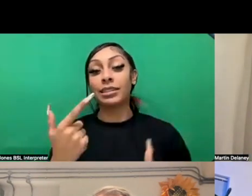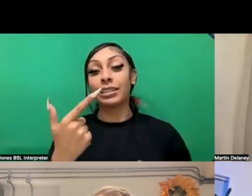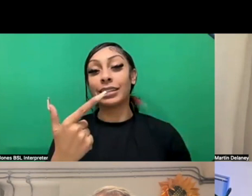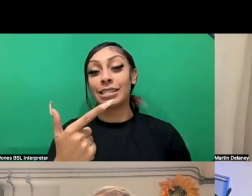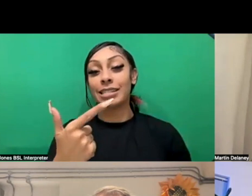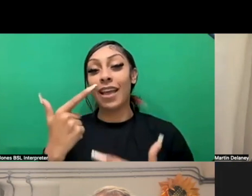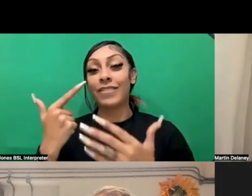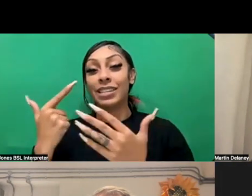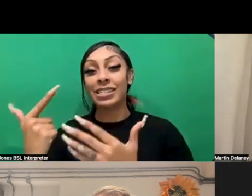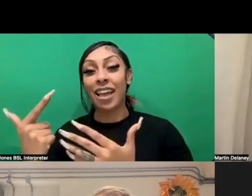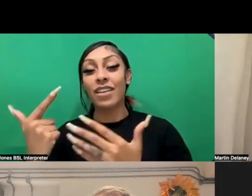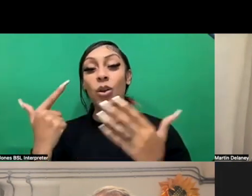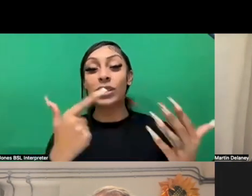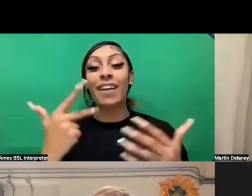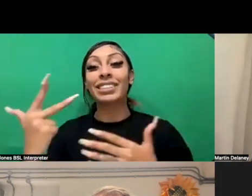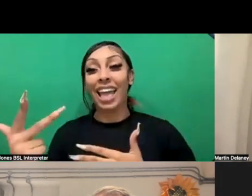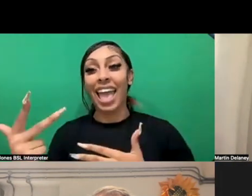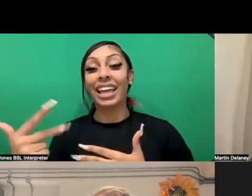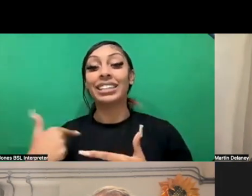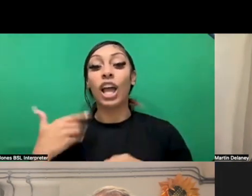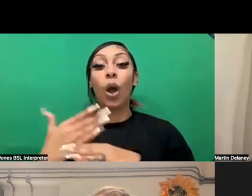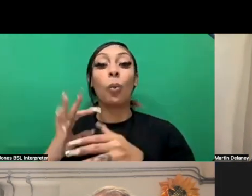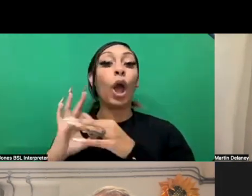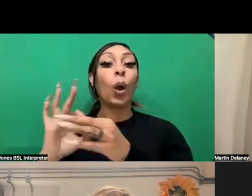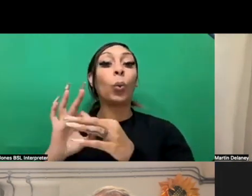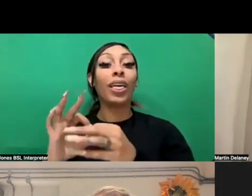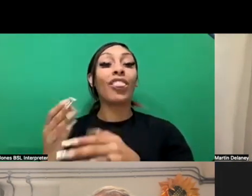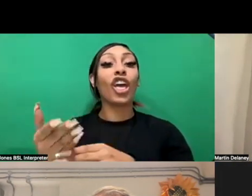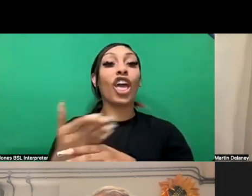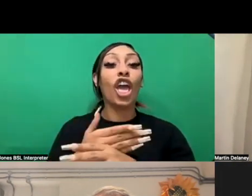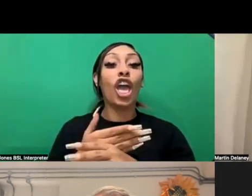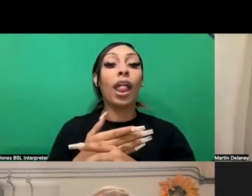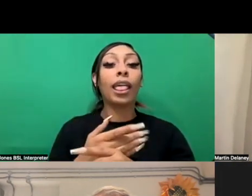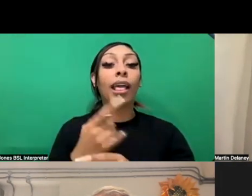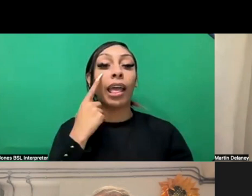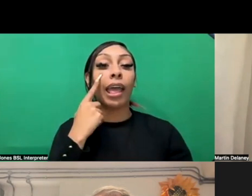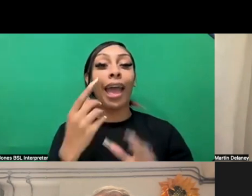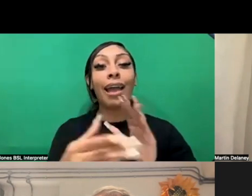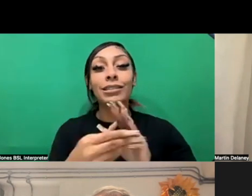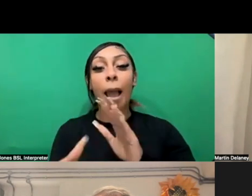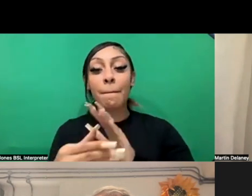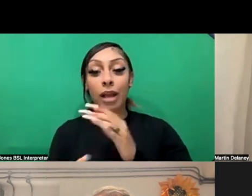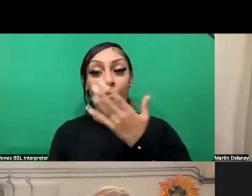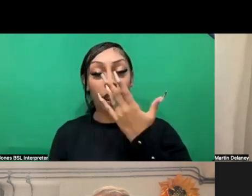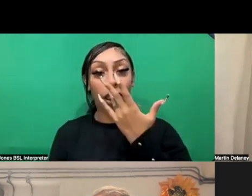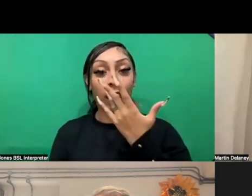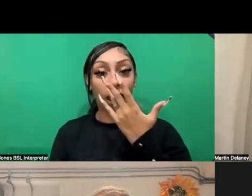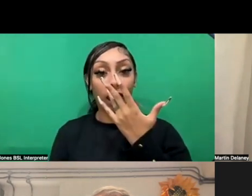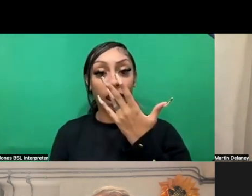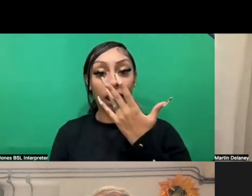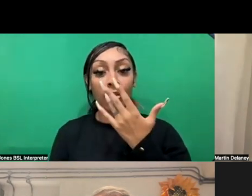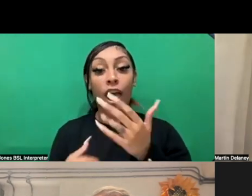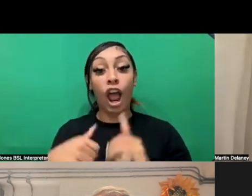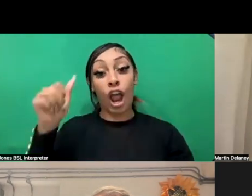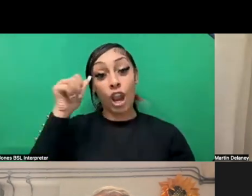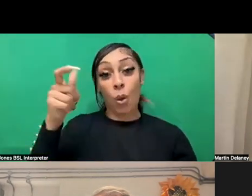1977 or 1978, I was working on early prototypes of my first drum machine, and I happened to know somebody who